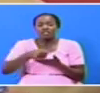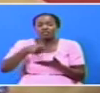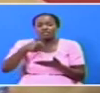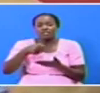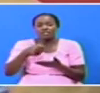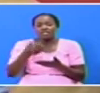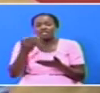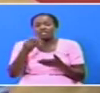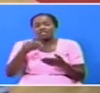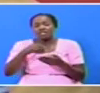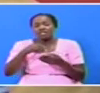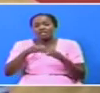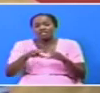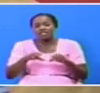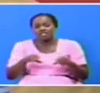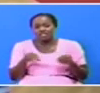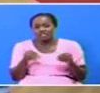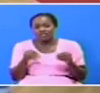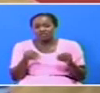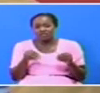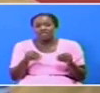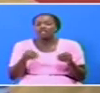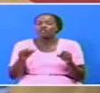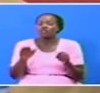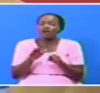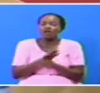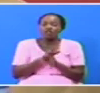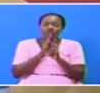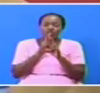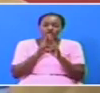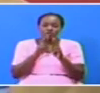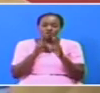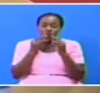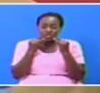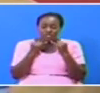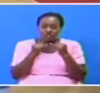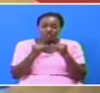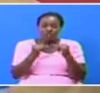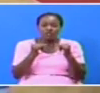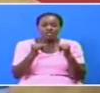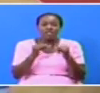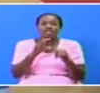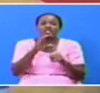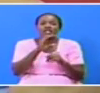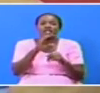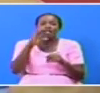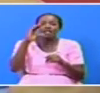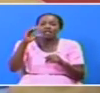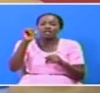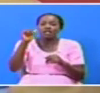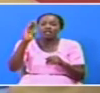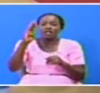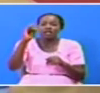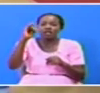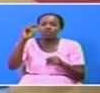said, this was a compliance audit which you are informing the cabinet that these ones